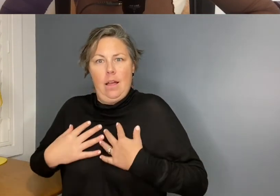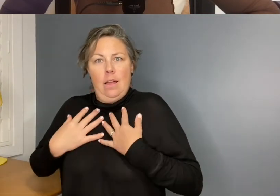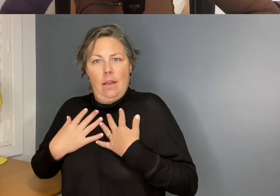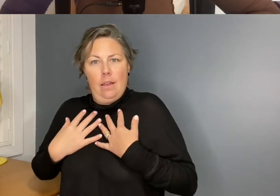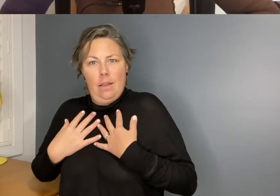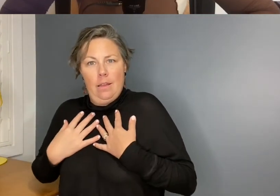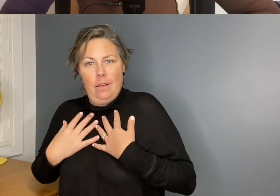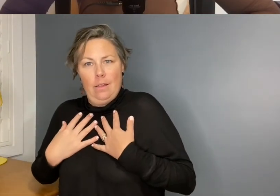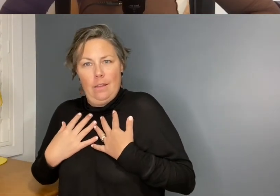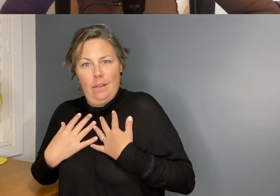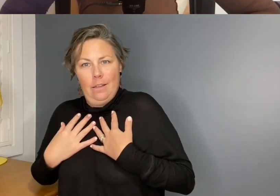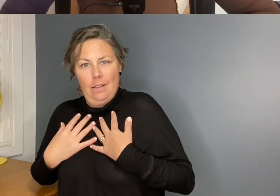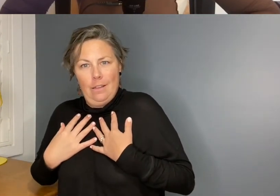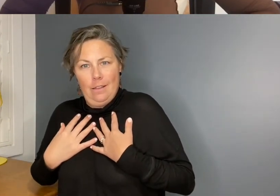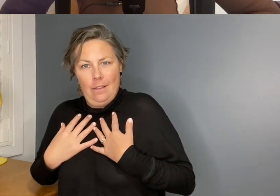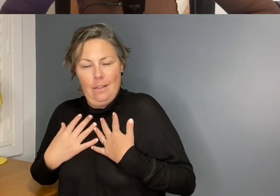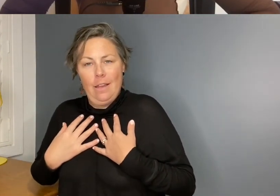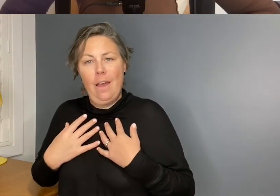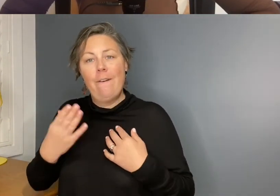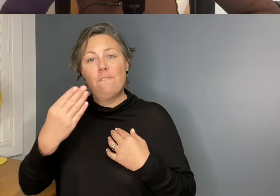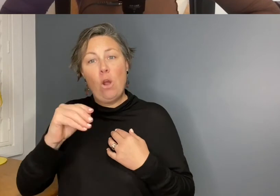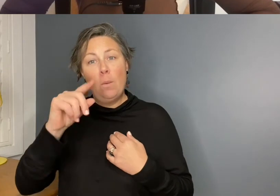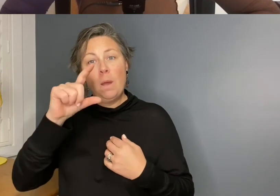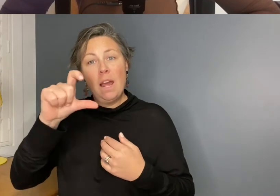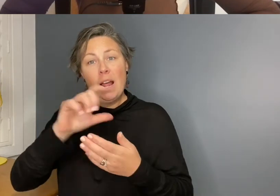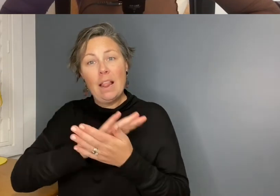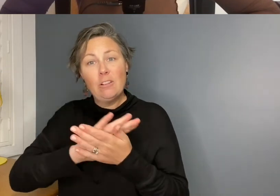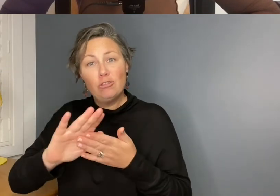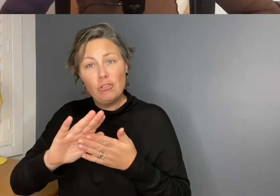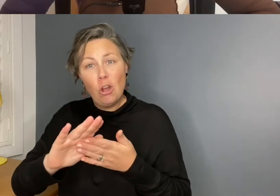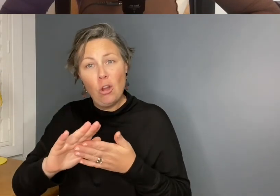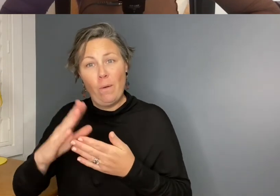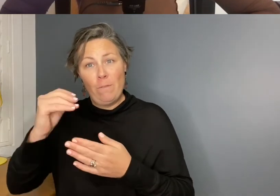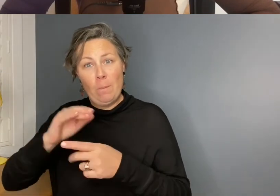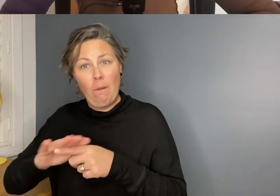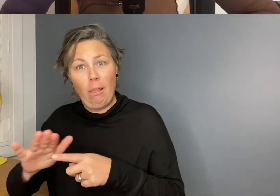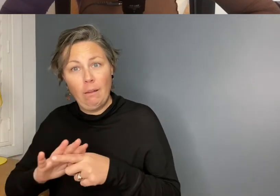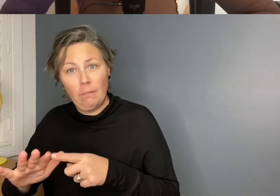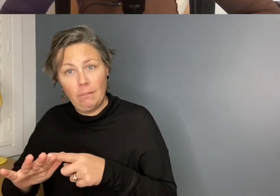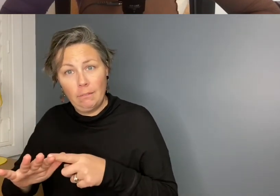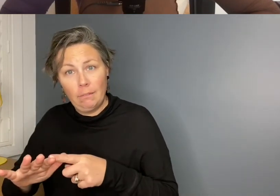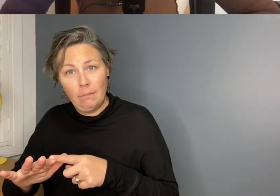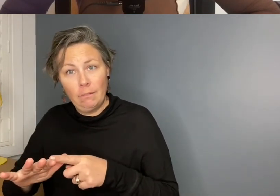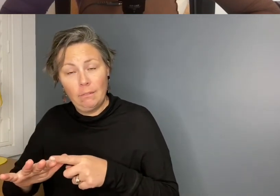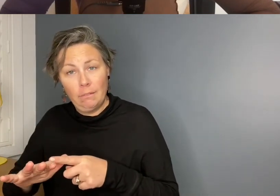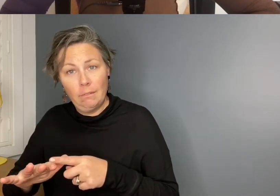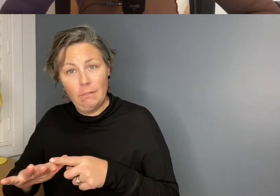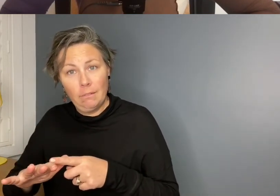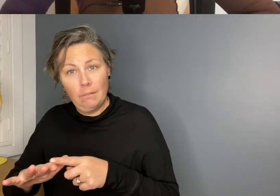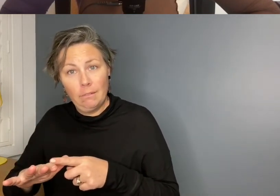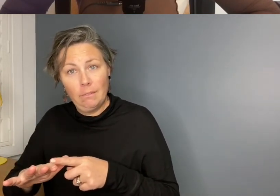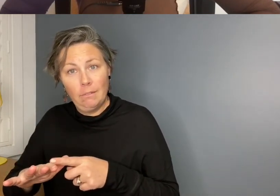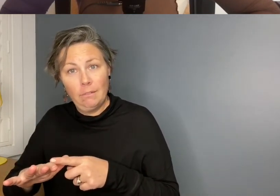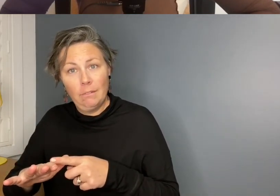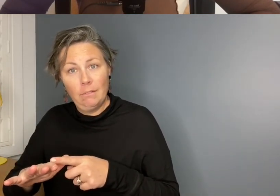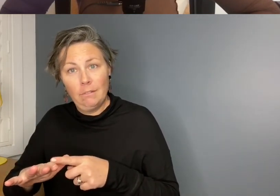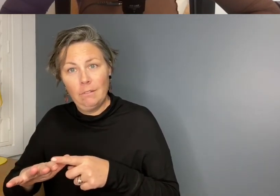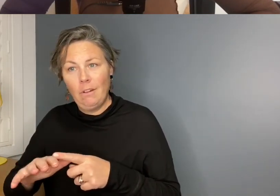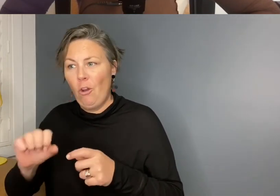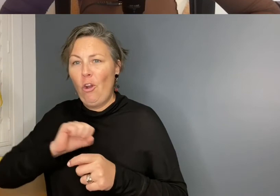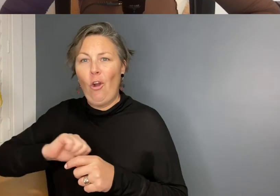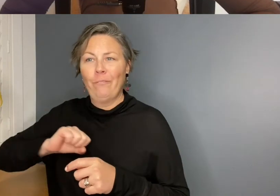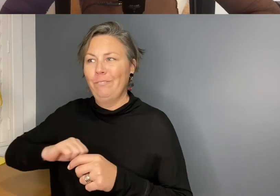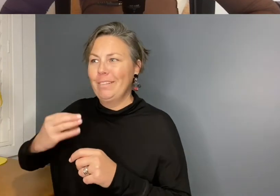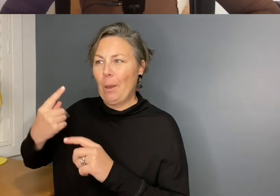vitamin D from cholesterol in our bloodstream. And where the cholesterol comes from, apologies for the coughing